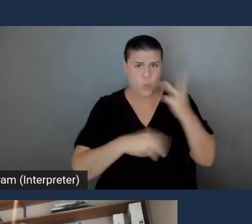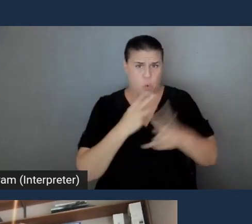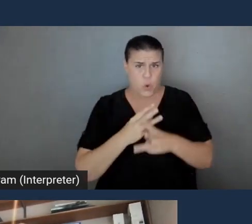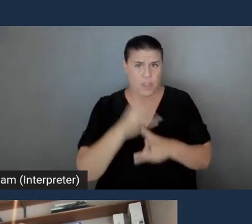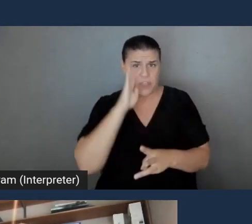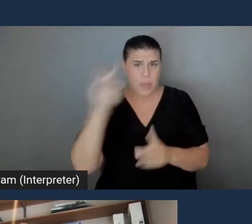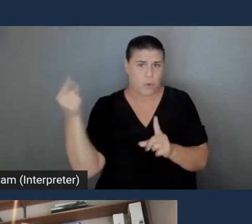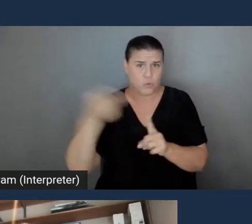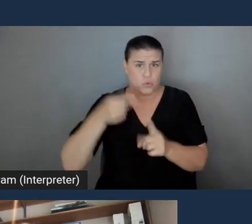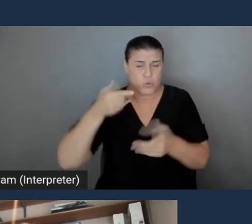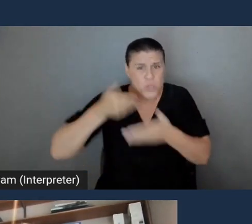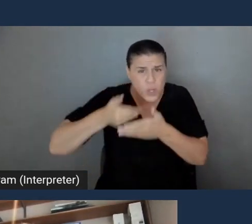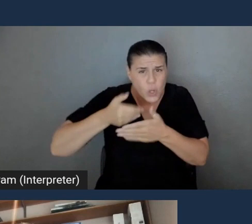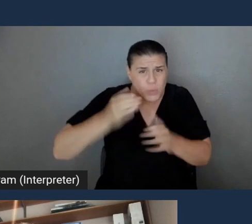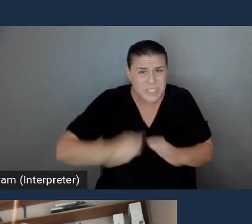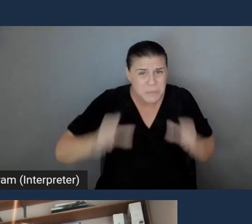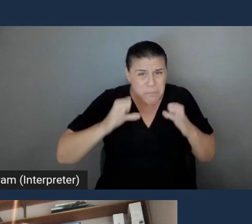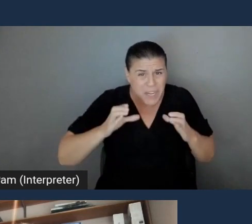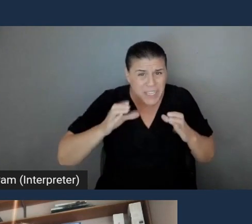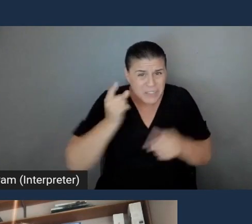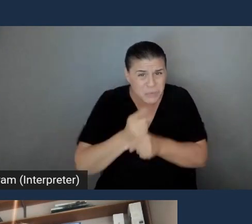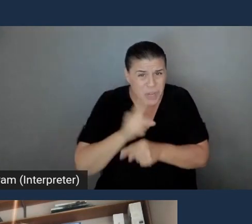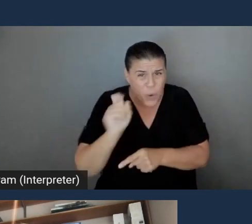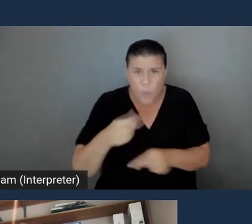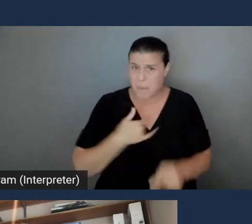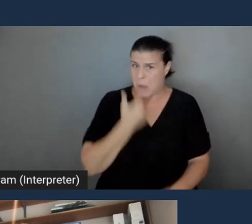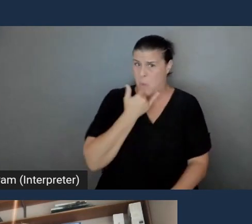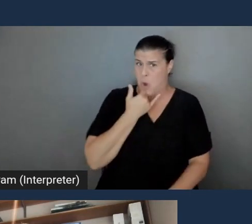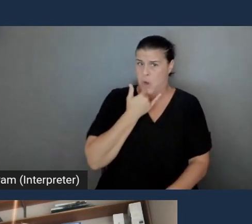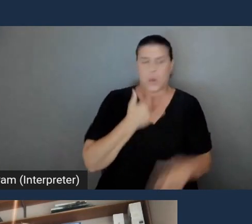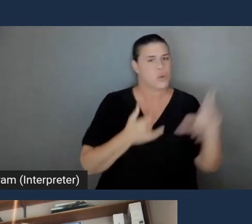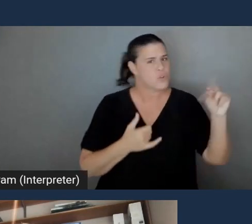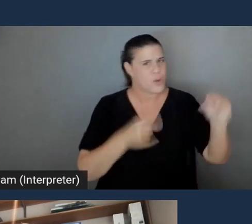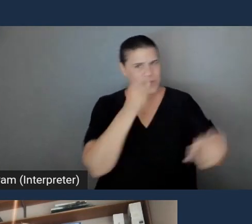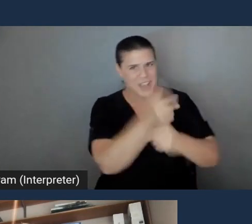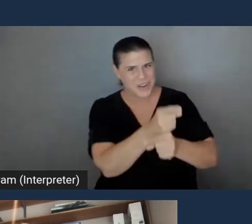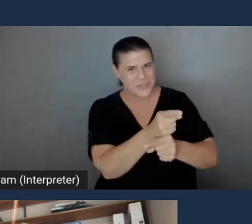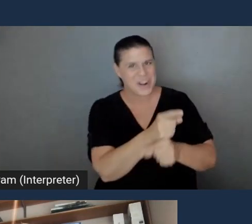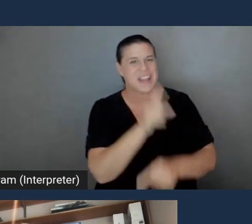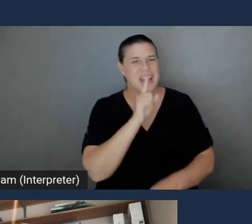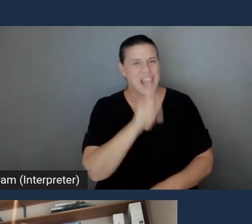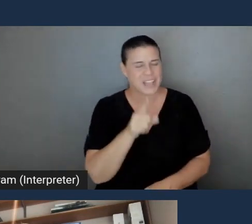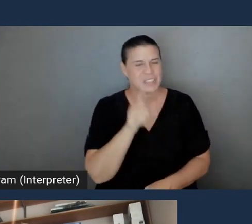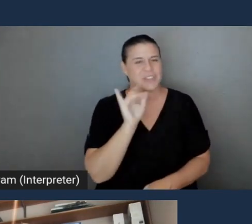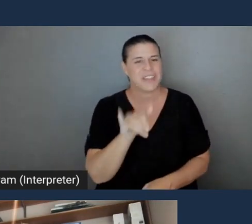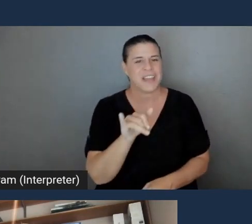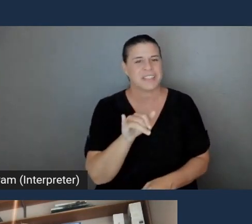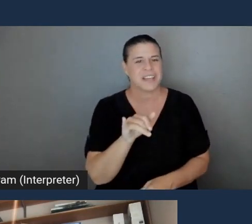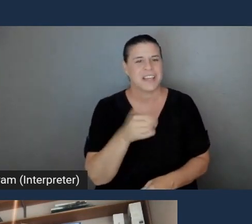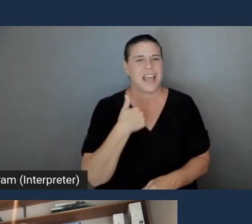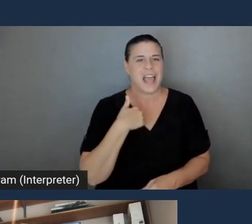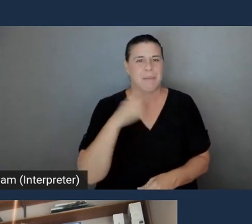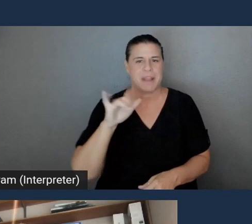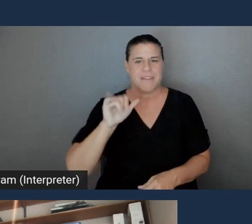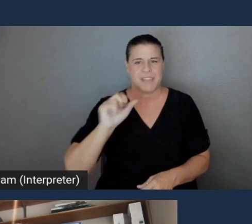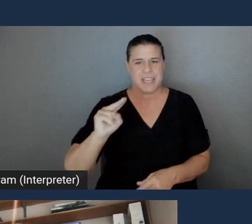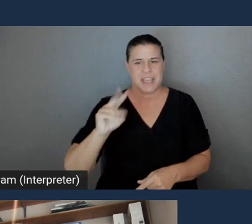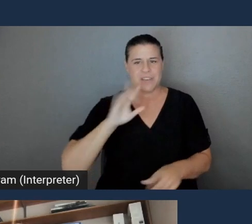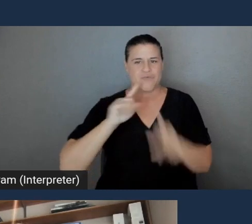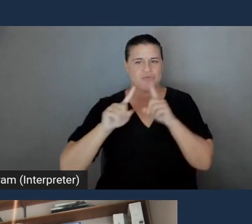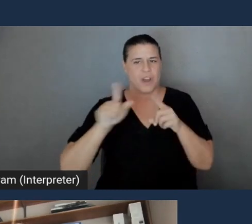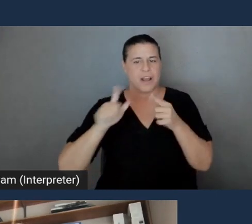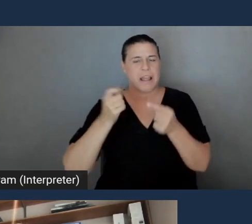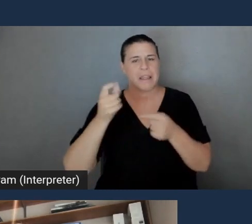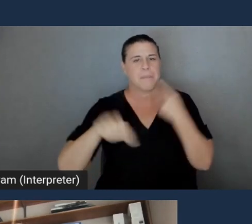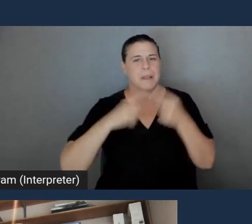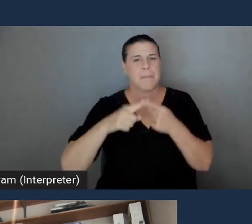to the closest bucket. Is that the case, or am I getting this wrong? No, you've got that right. And so actually, this is where I'm going to have Ian talk a little bit about